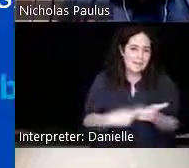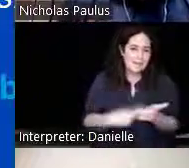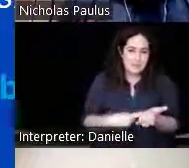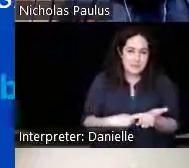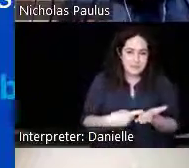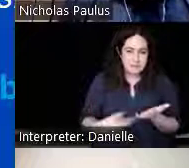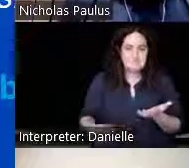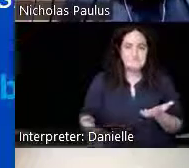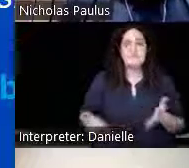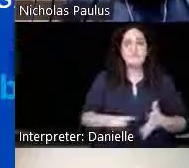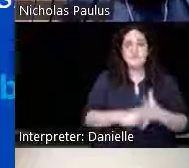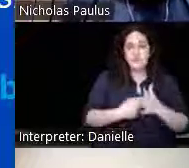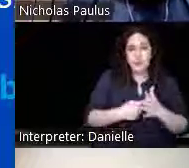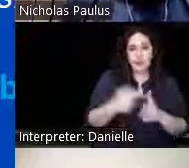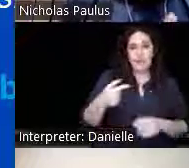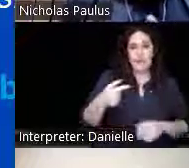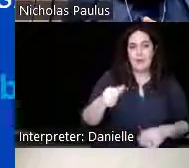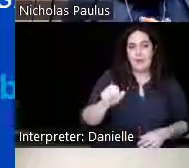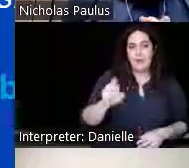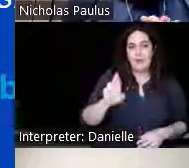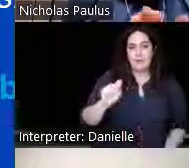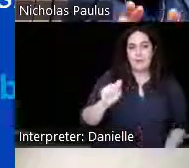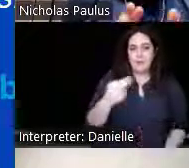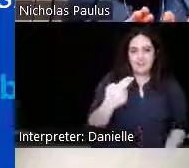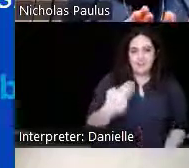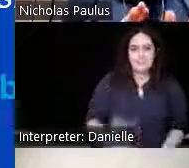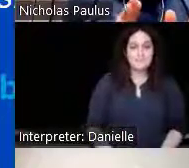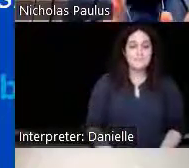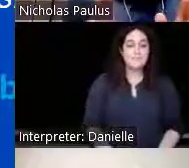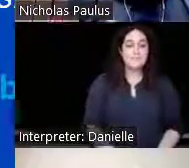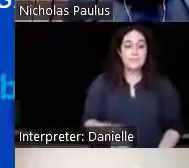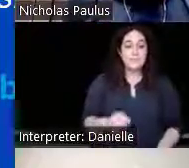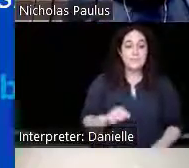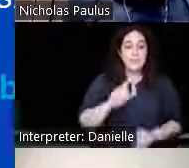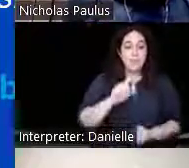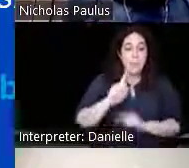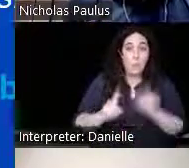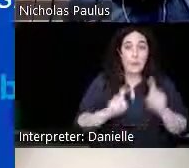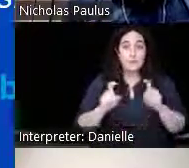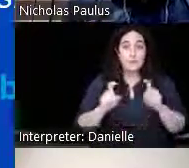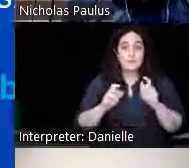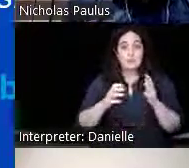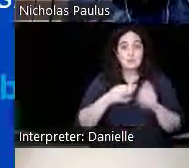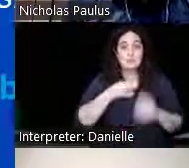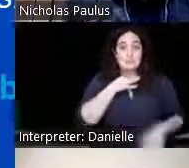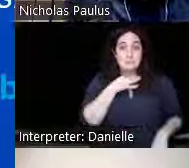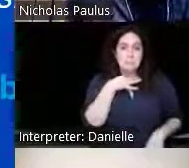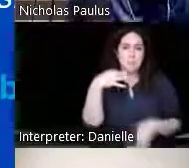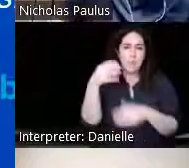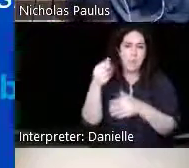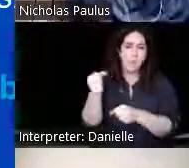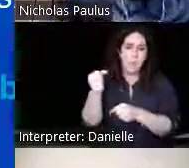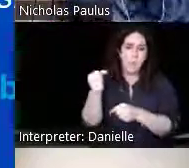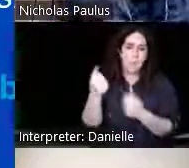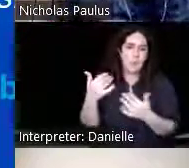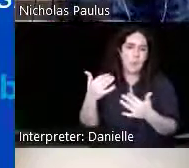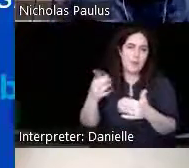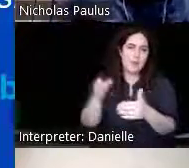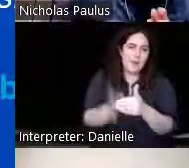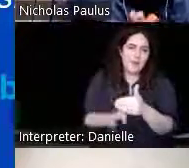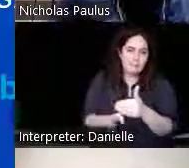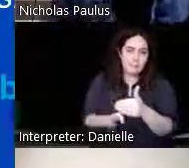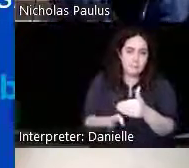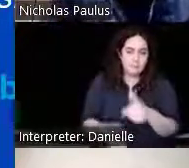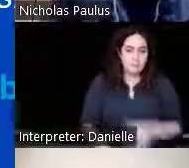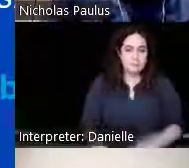off, and we would like people to hold their questions to the end of the presentation. If you